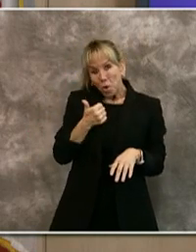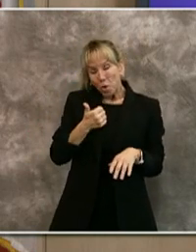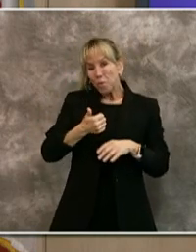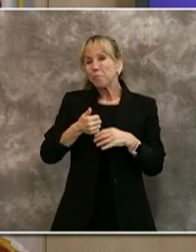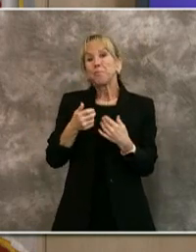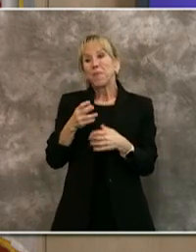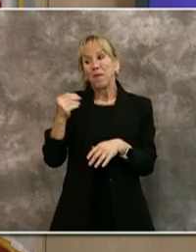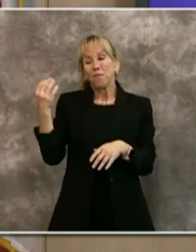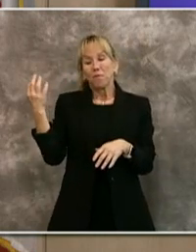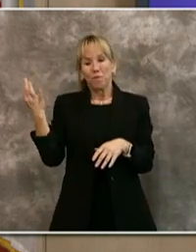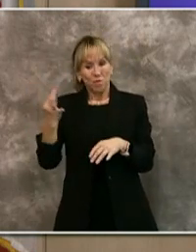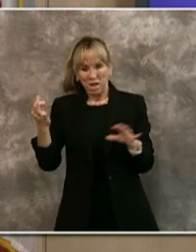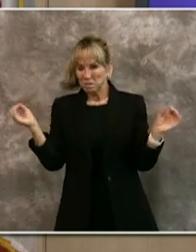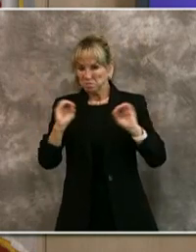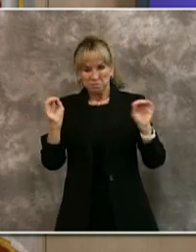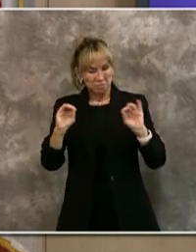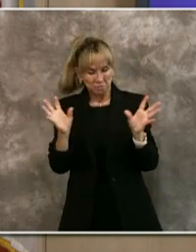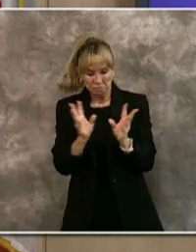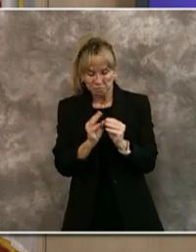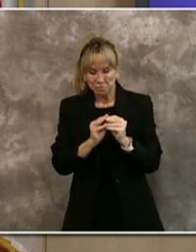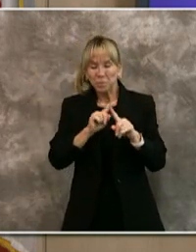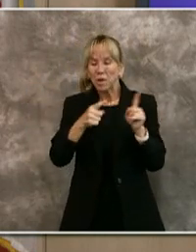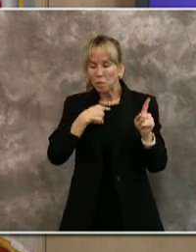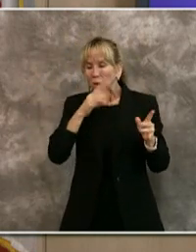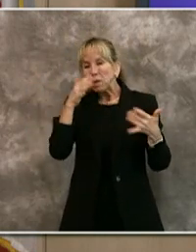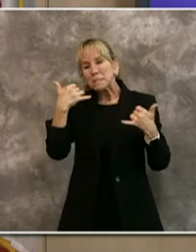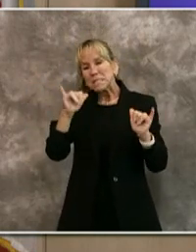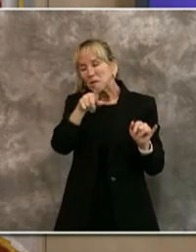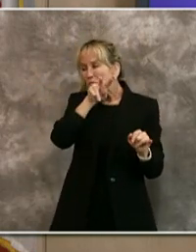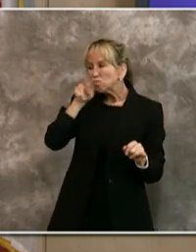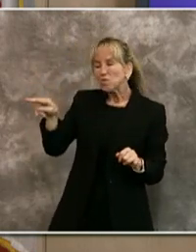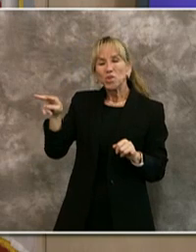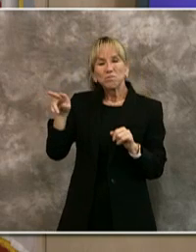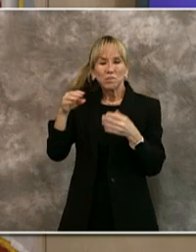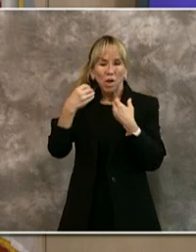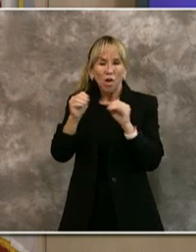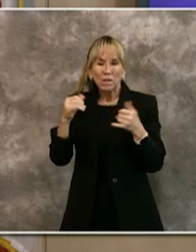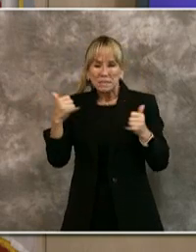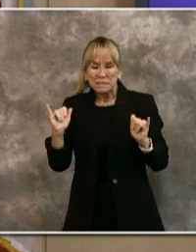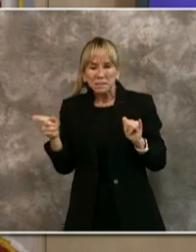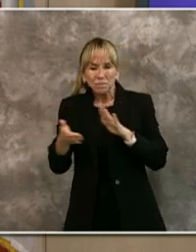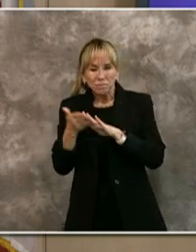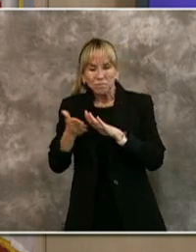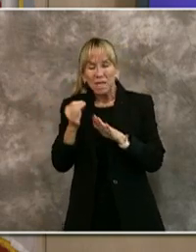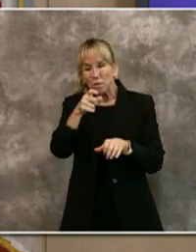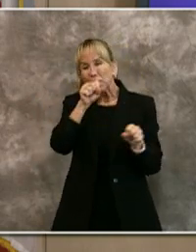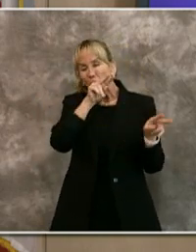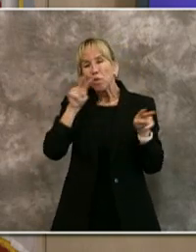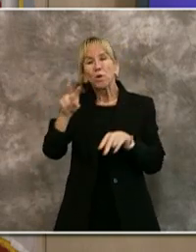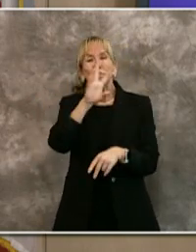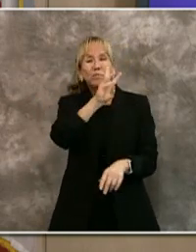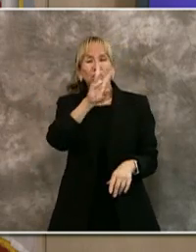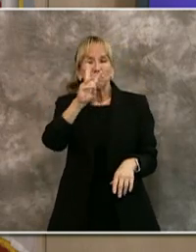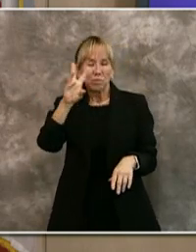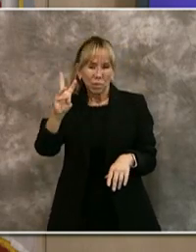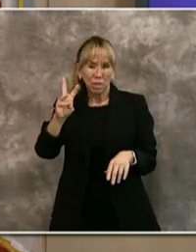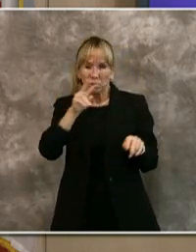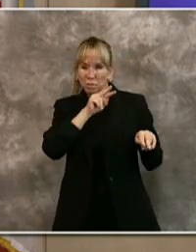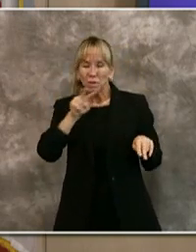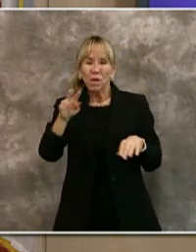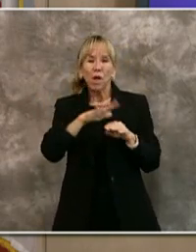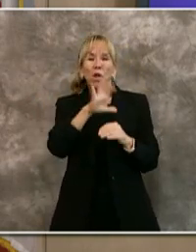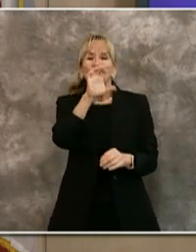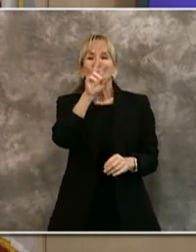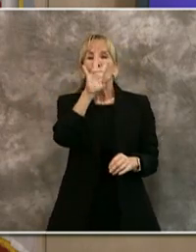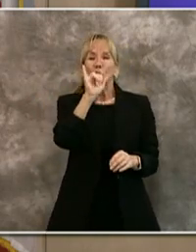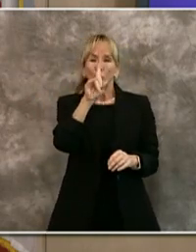be provided by our communications office. And of course, you can go online anytime to check the latest data information on our